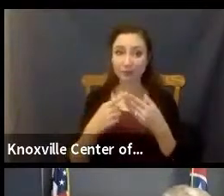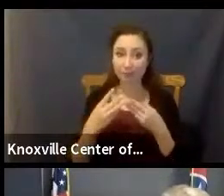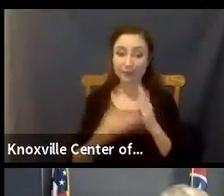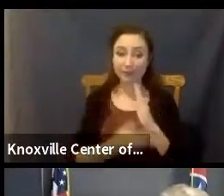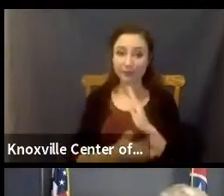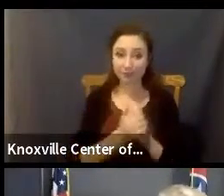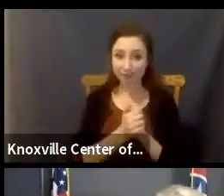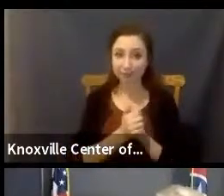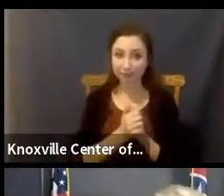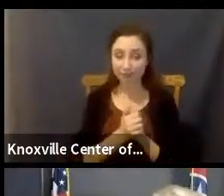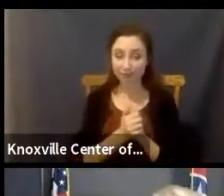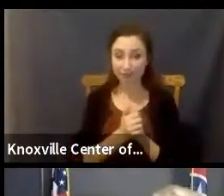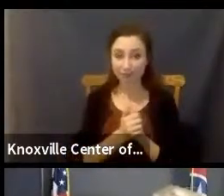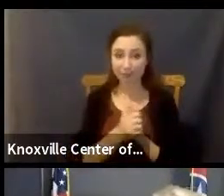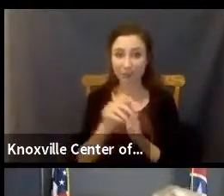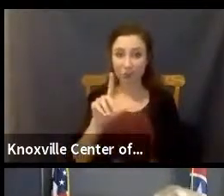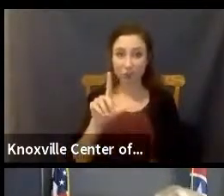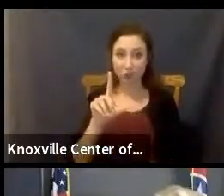resolution